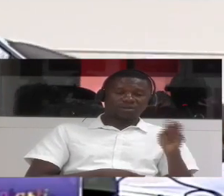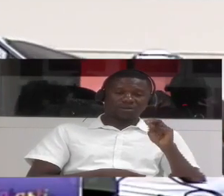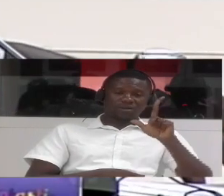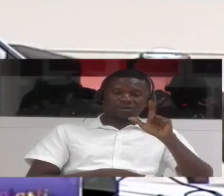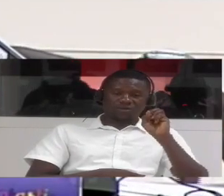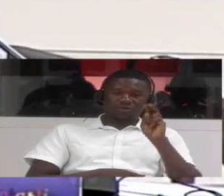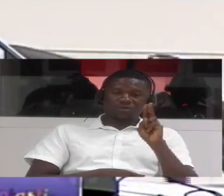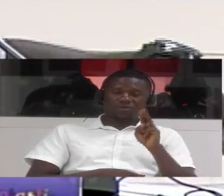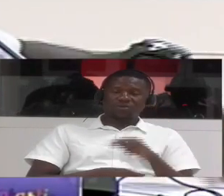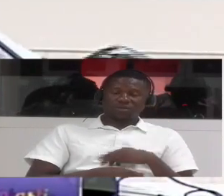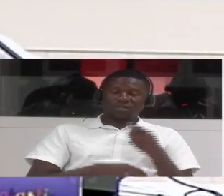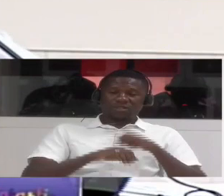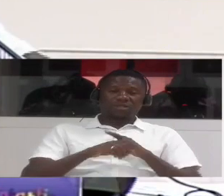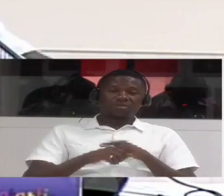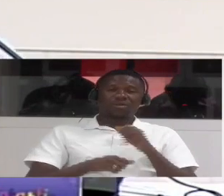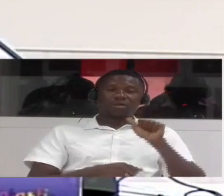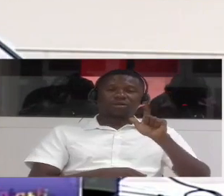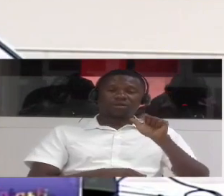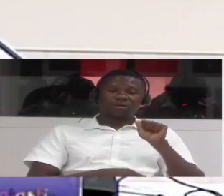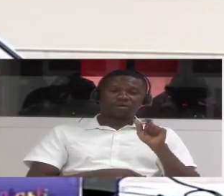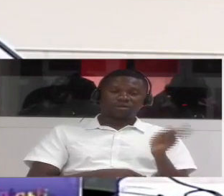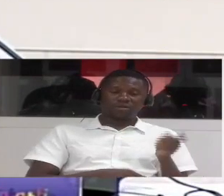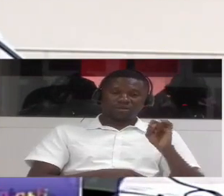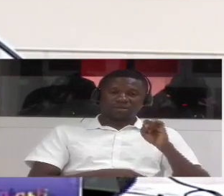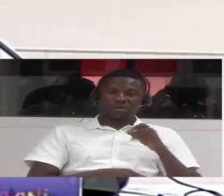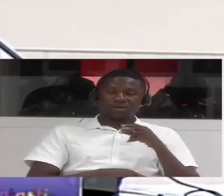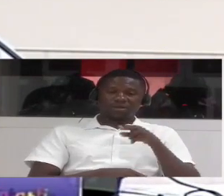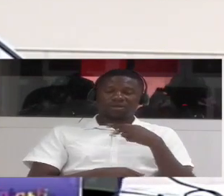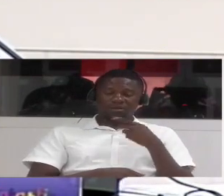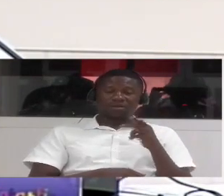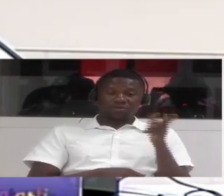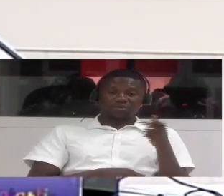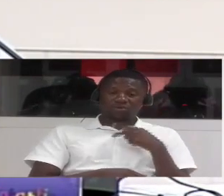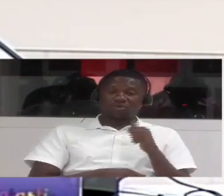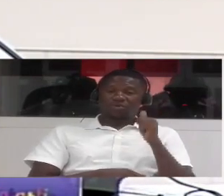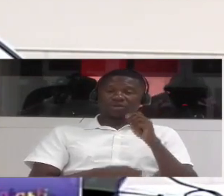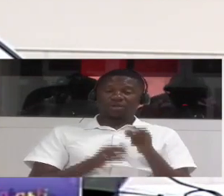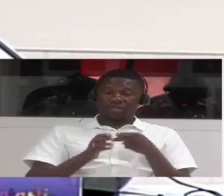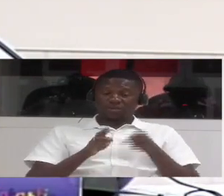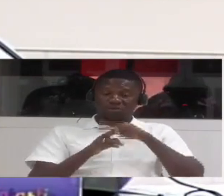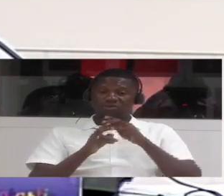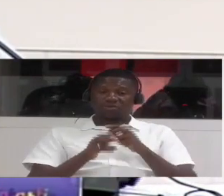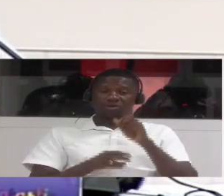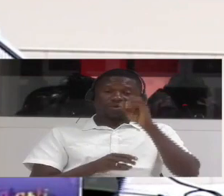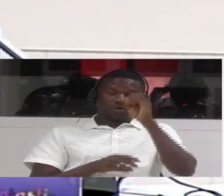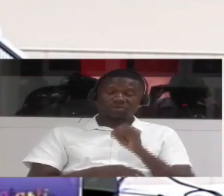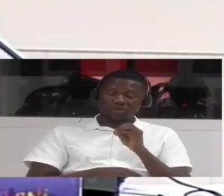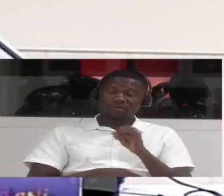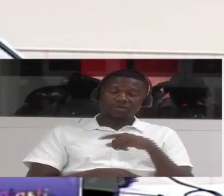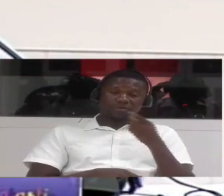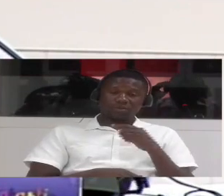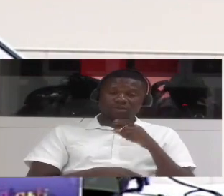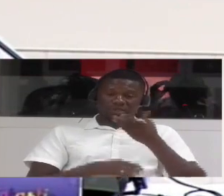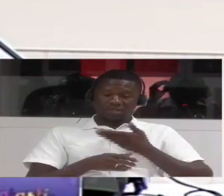this nomination process was ongoing. Yunus was reporting for the Daily Observer, and he also was taking pictures of